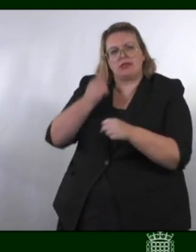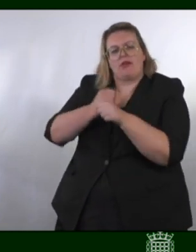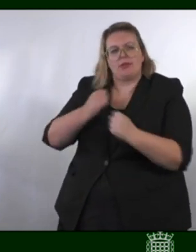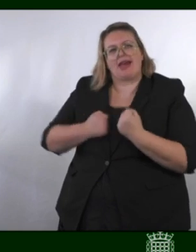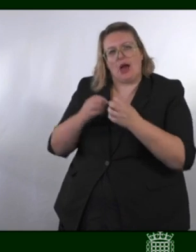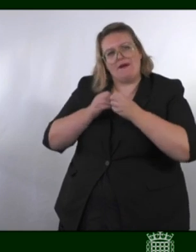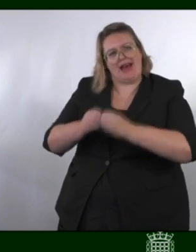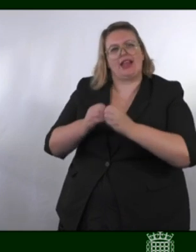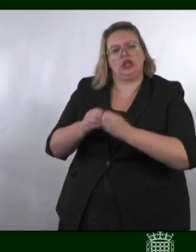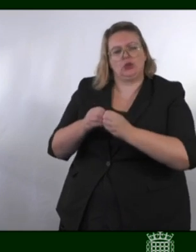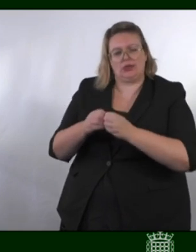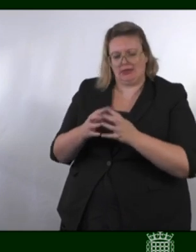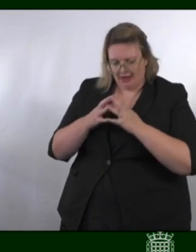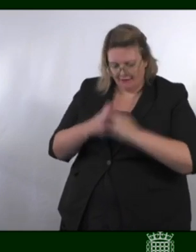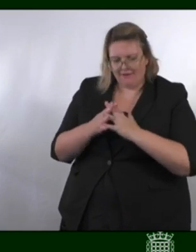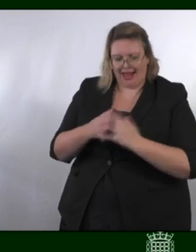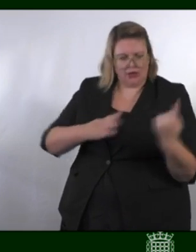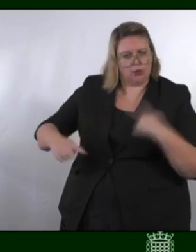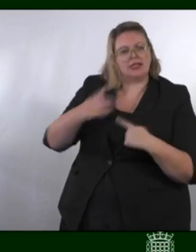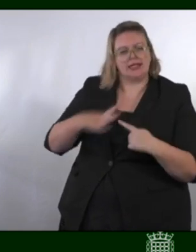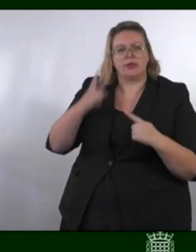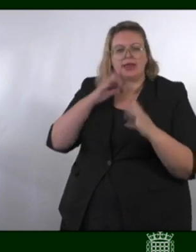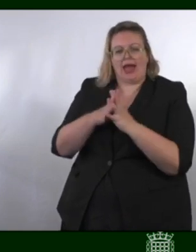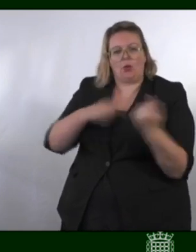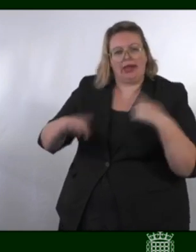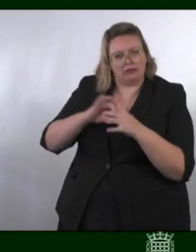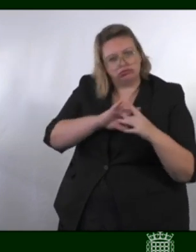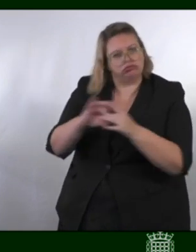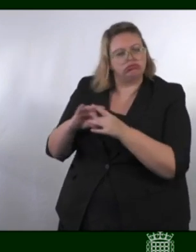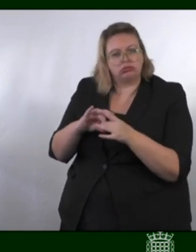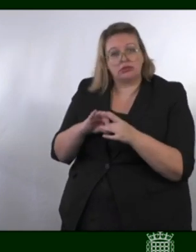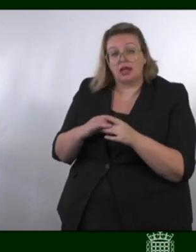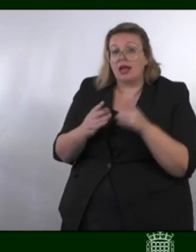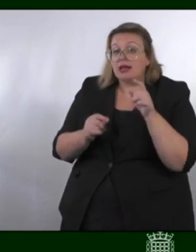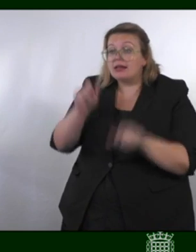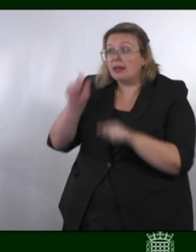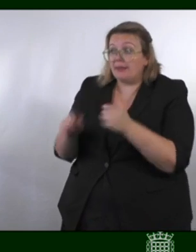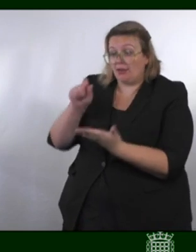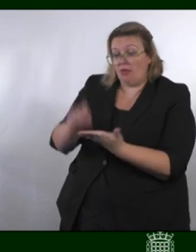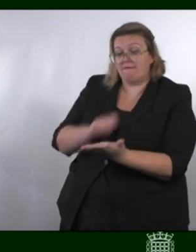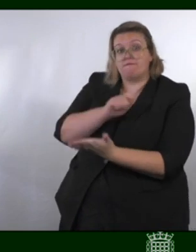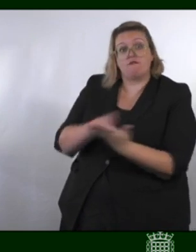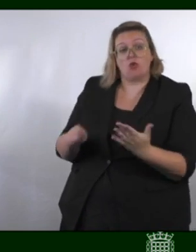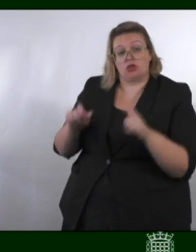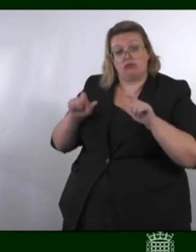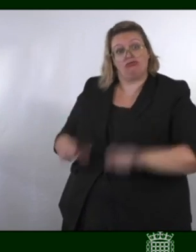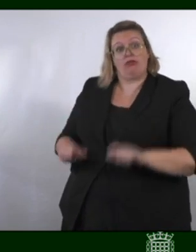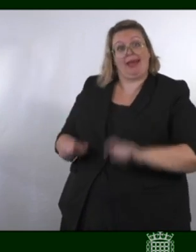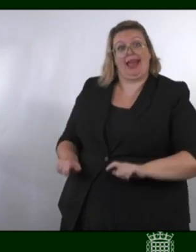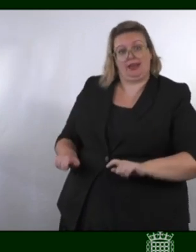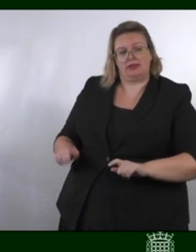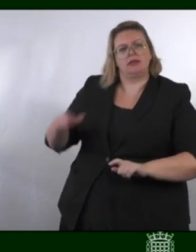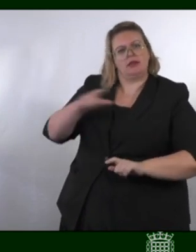country together and make all those who voted Remain for what they thought were the internationalist values of the European Union